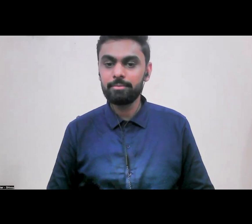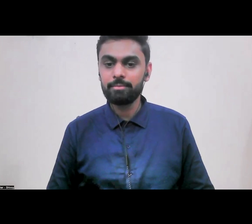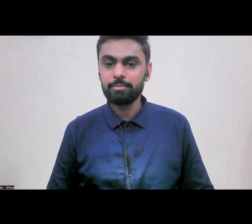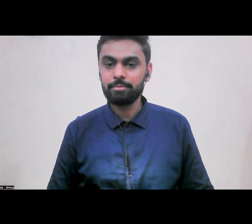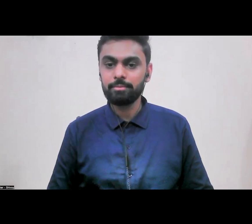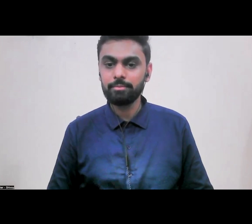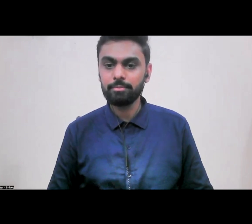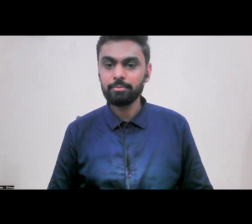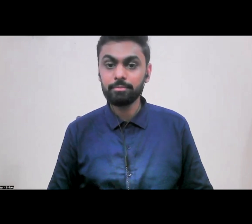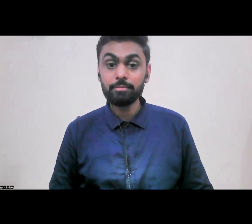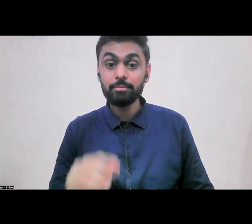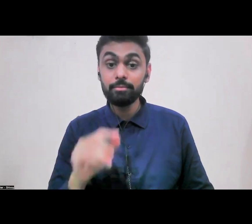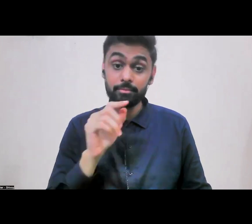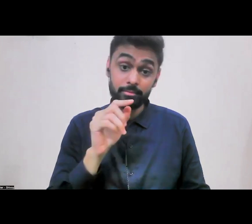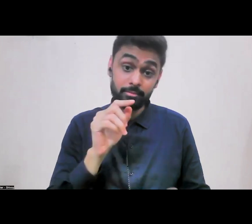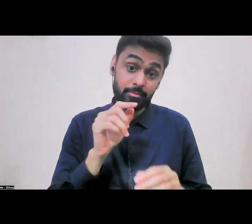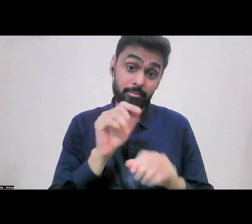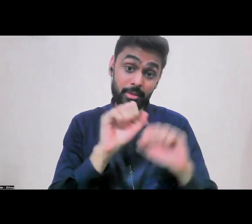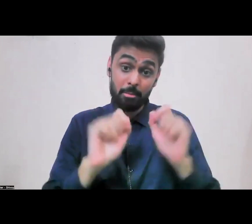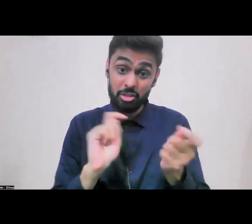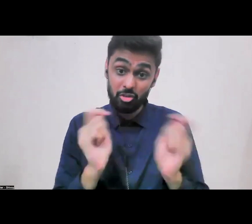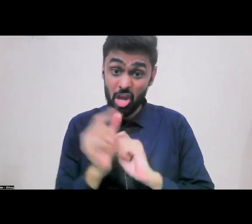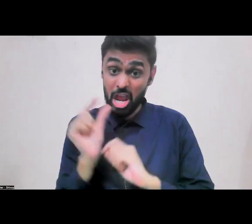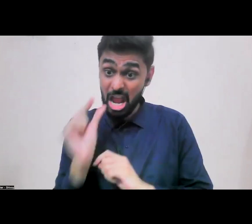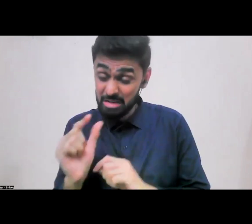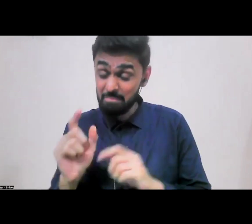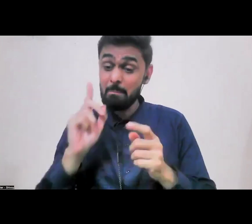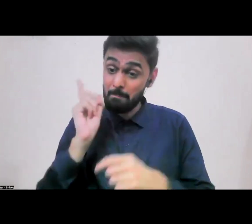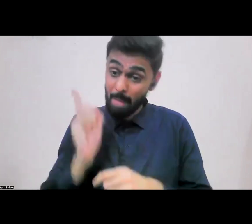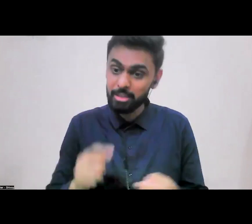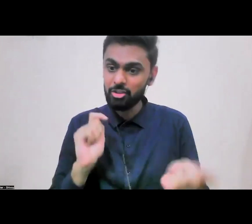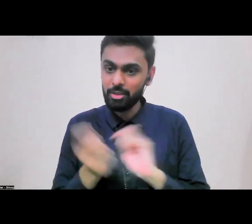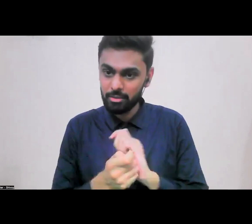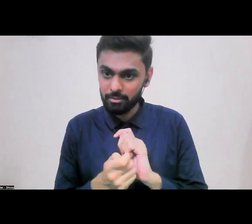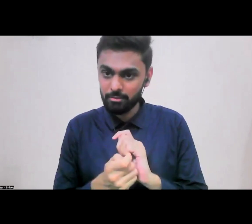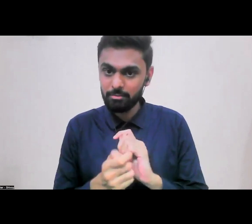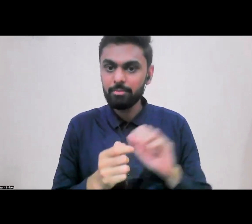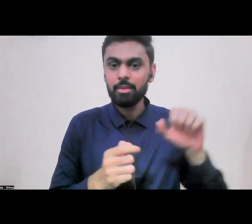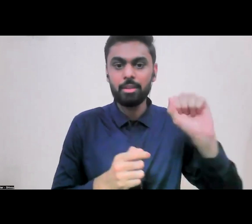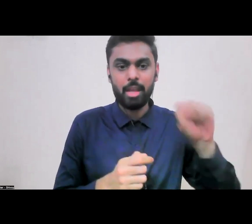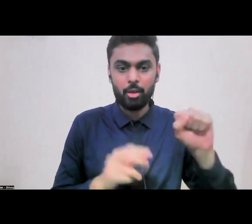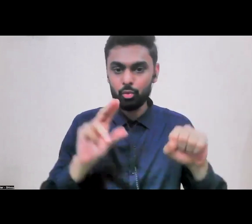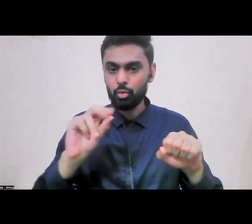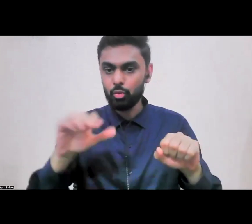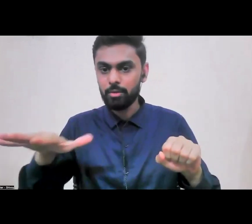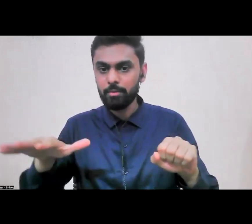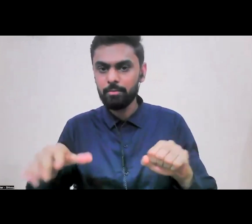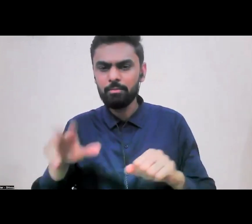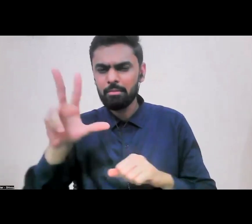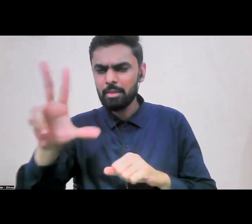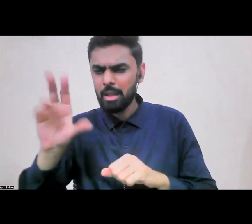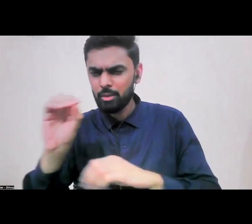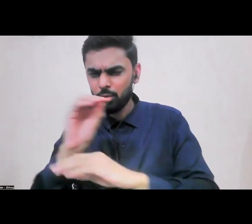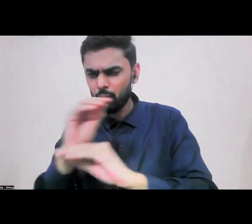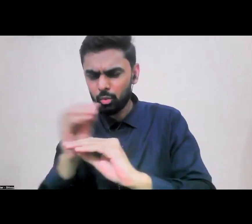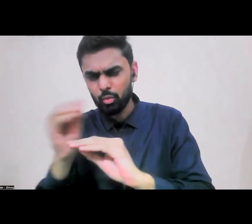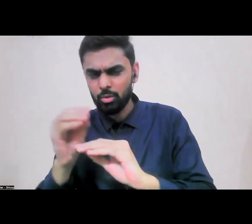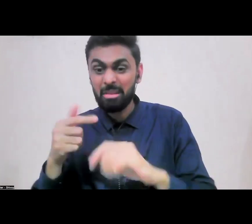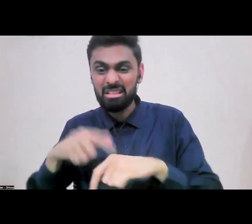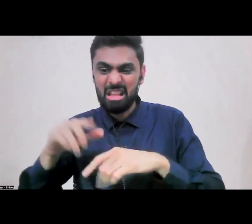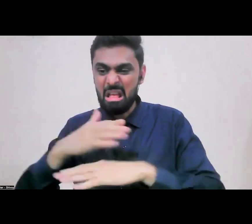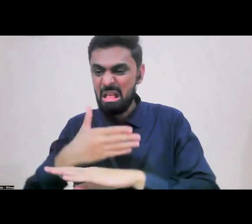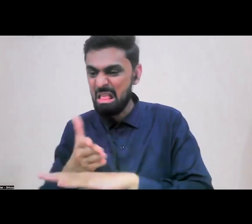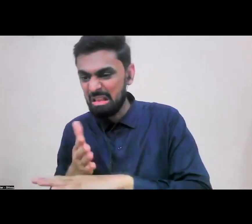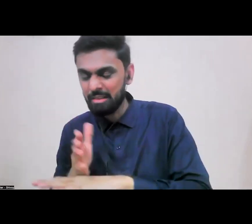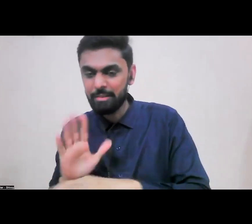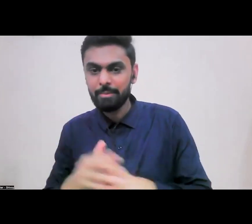Is there an urgent need for systems change? Yes, no, somewhat. Frankie, when you get to 80, just do it quickly. We are running out of time. All